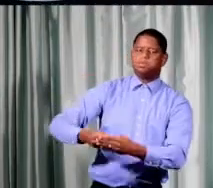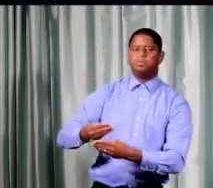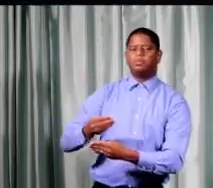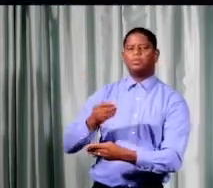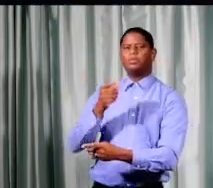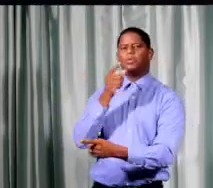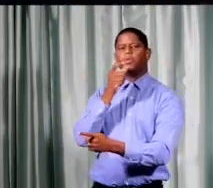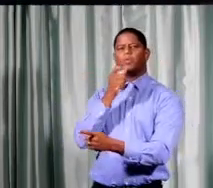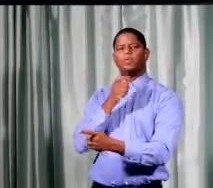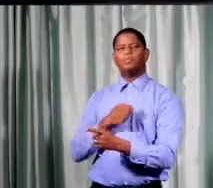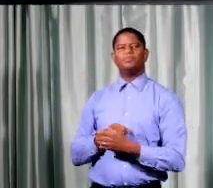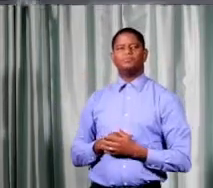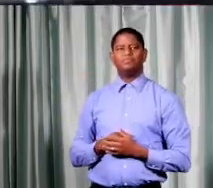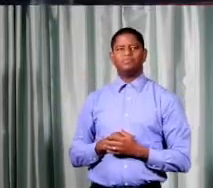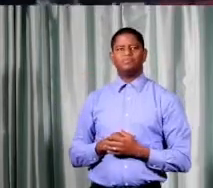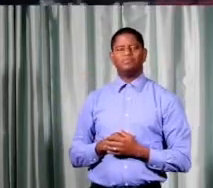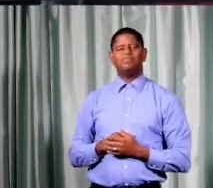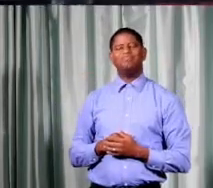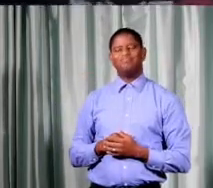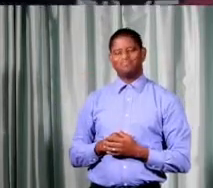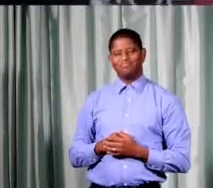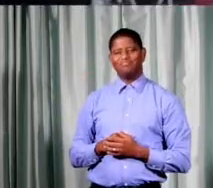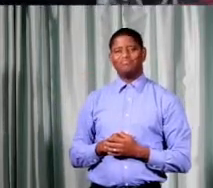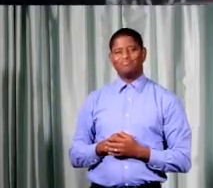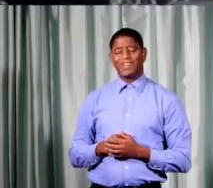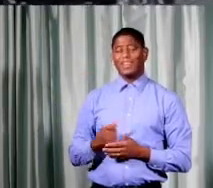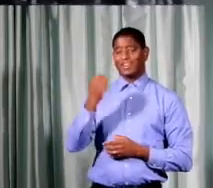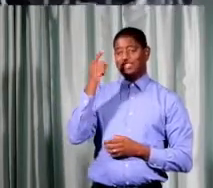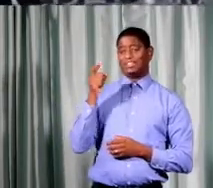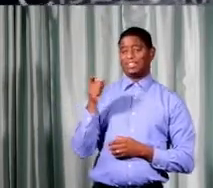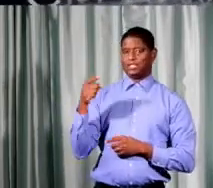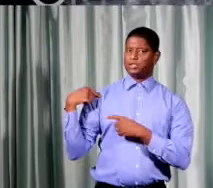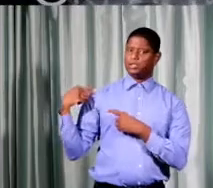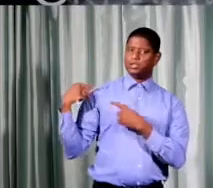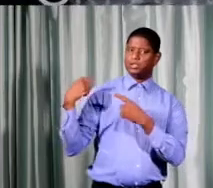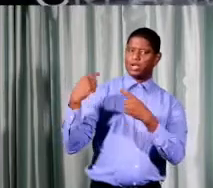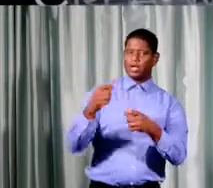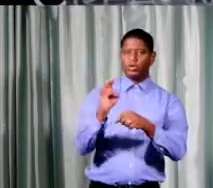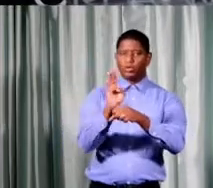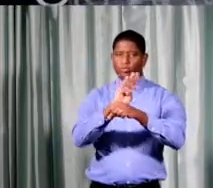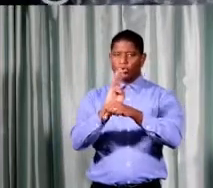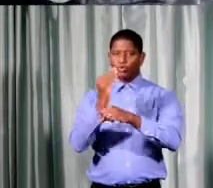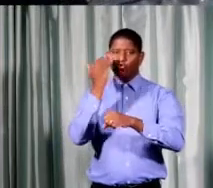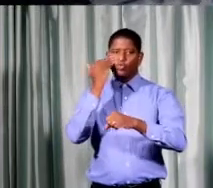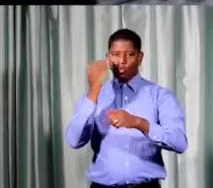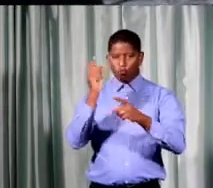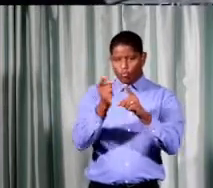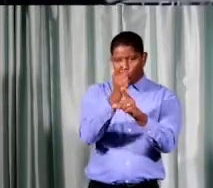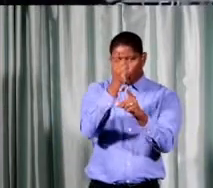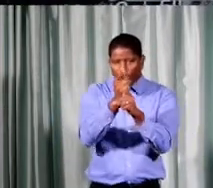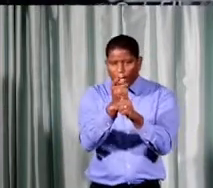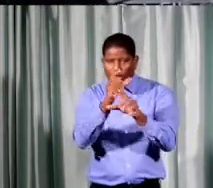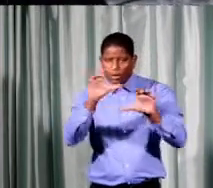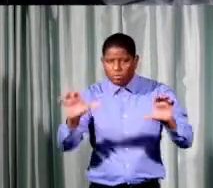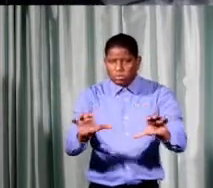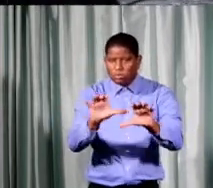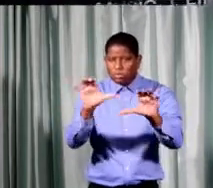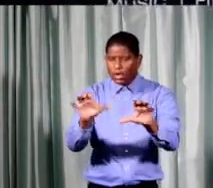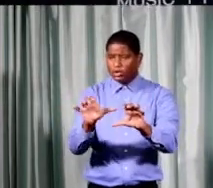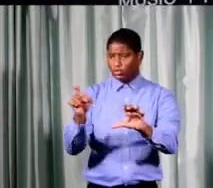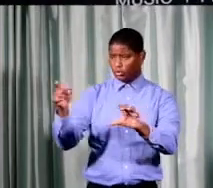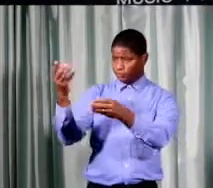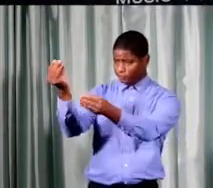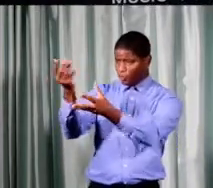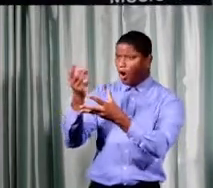of money in business, it tends to mean you do a couple things right along the way. So we tend to listen to him when he